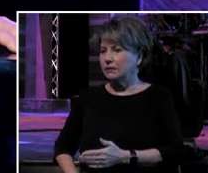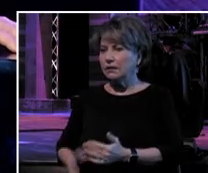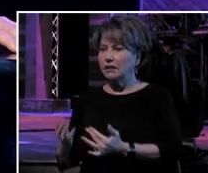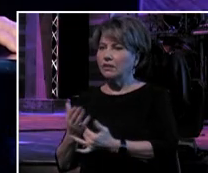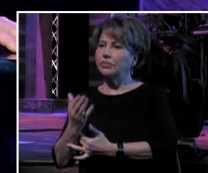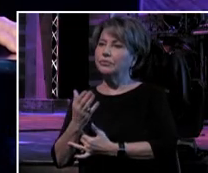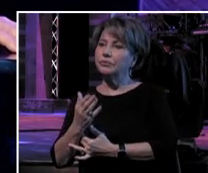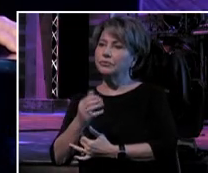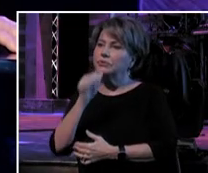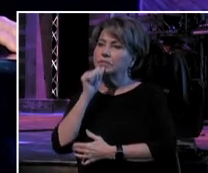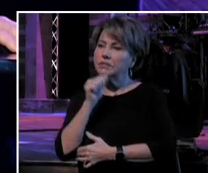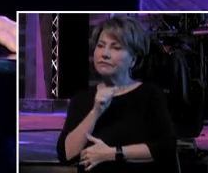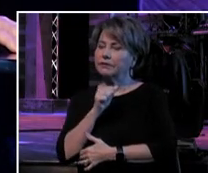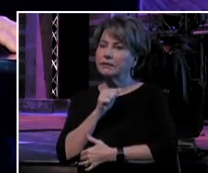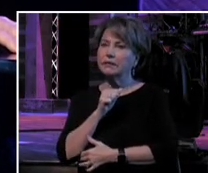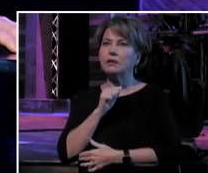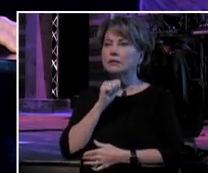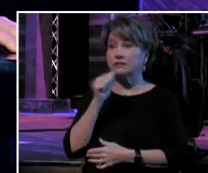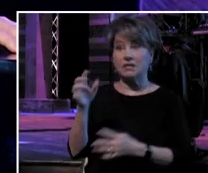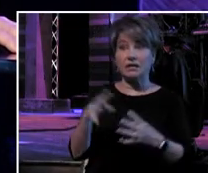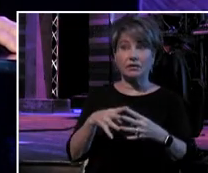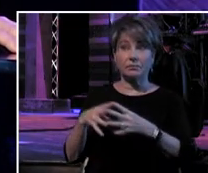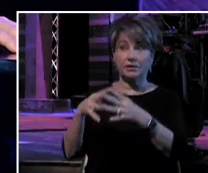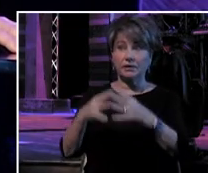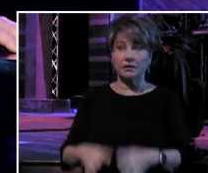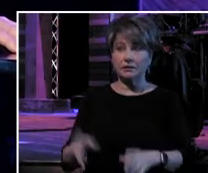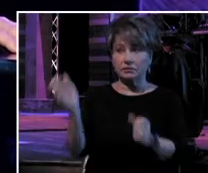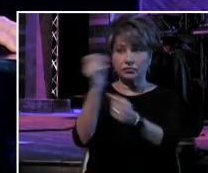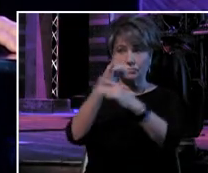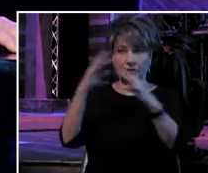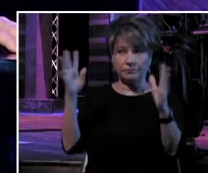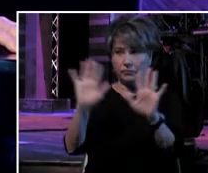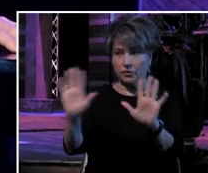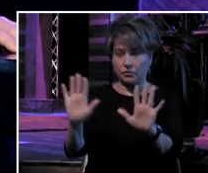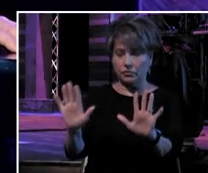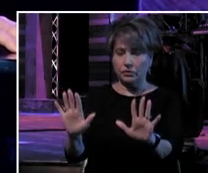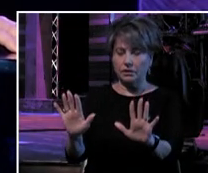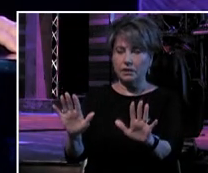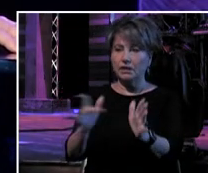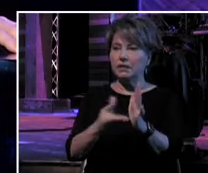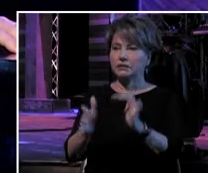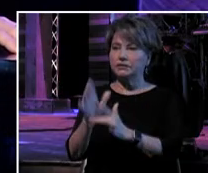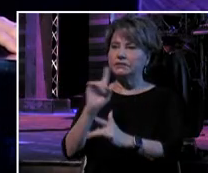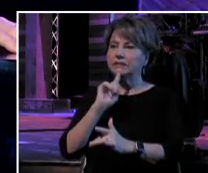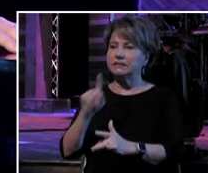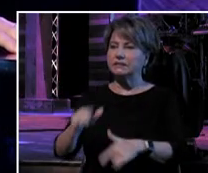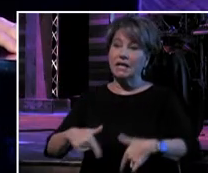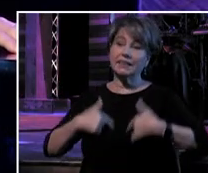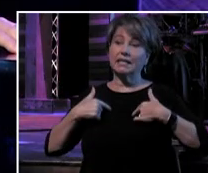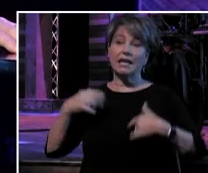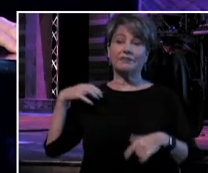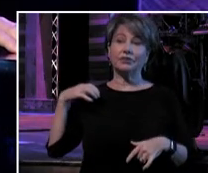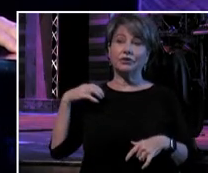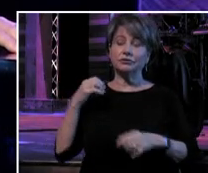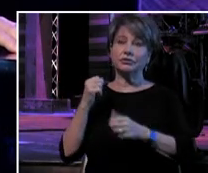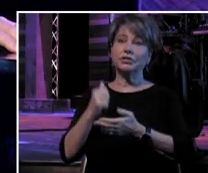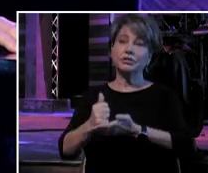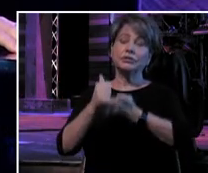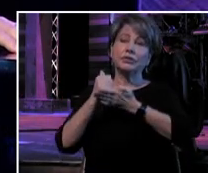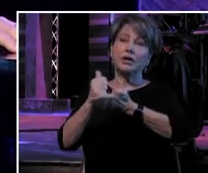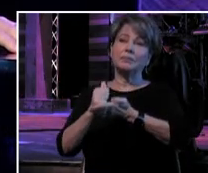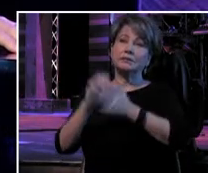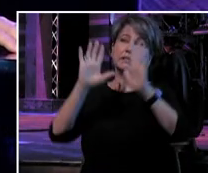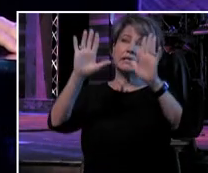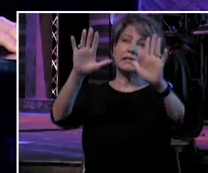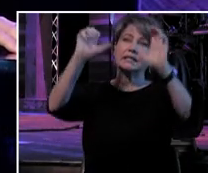dream. This is the way of Jesus. Jesus is not our life coach to make all our wildest dreams come true. Jesus is